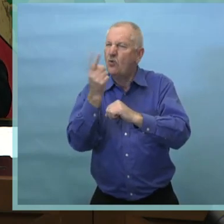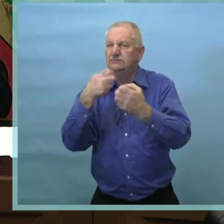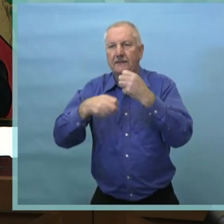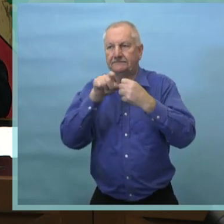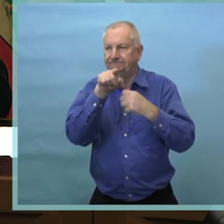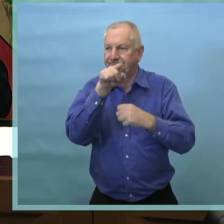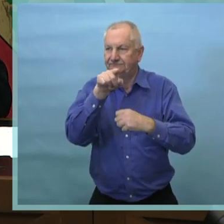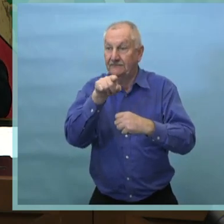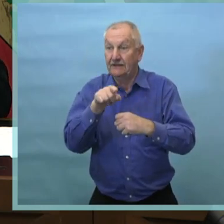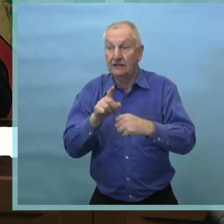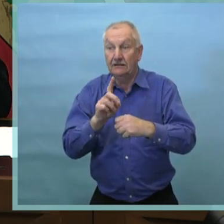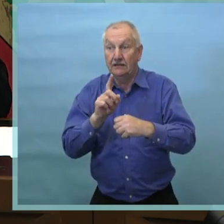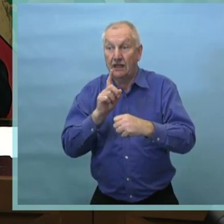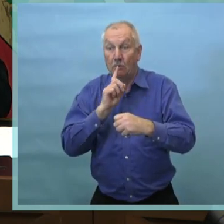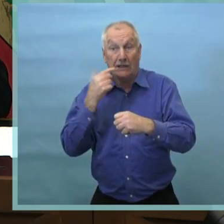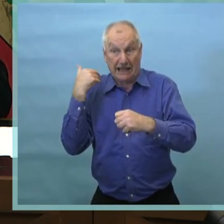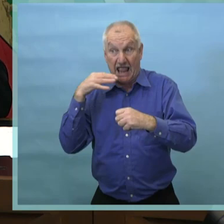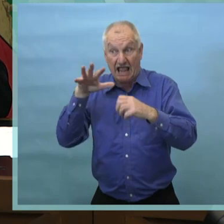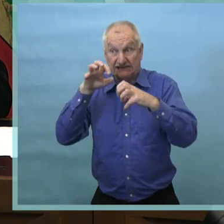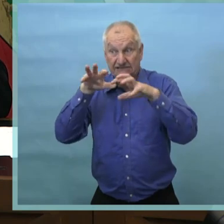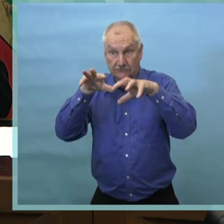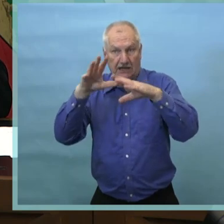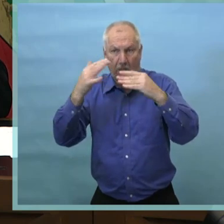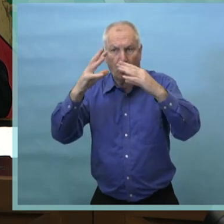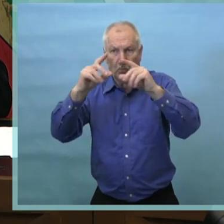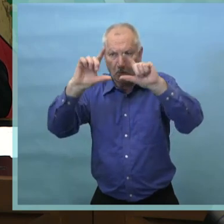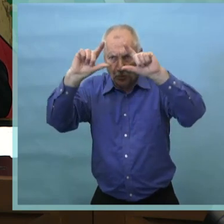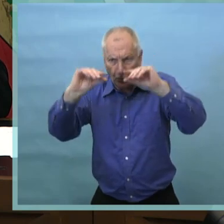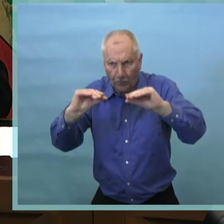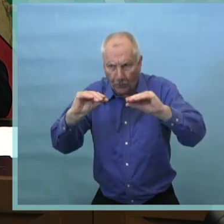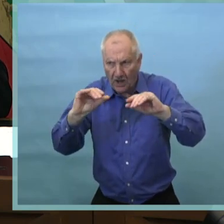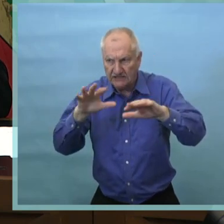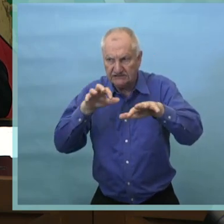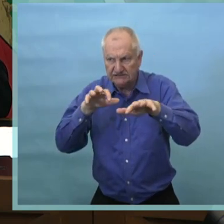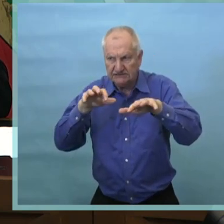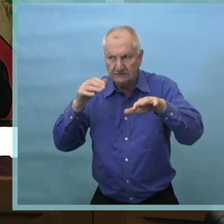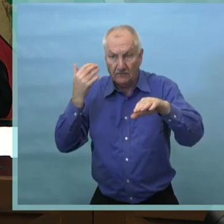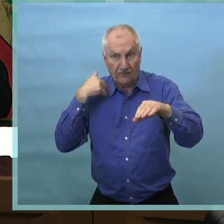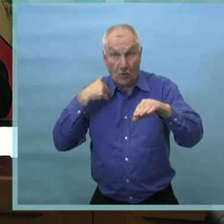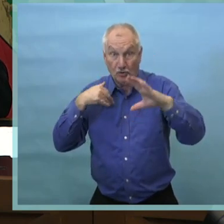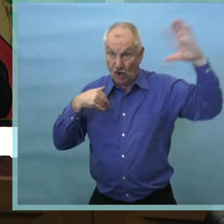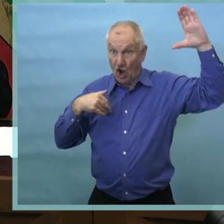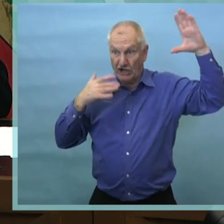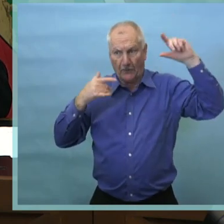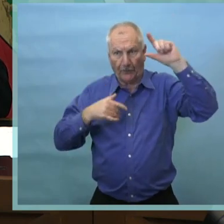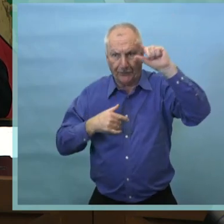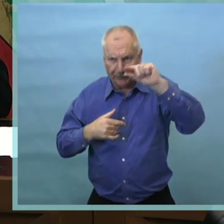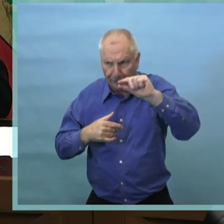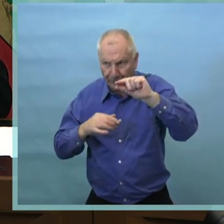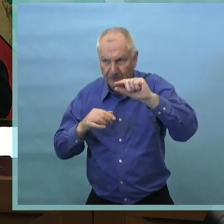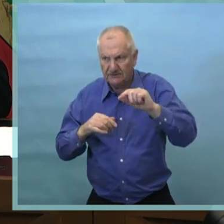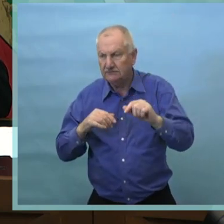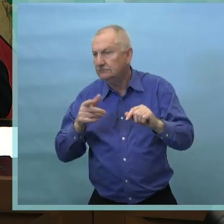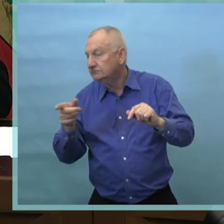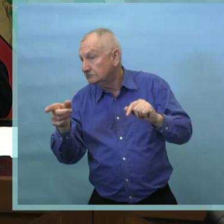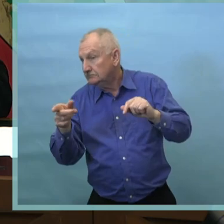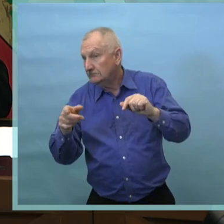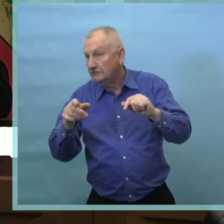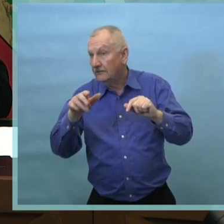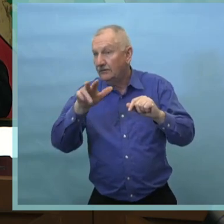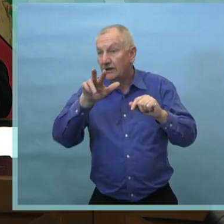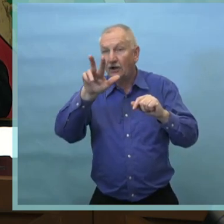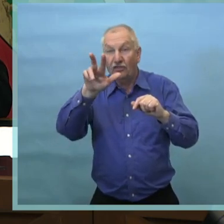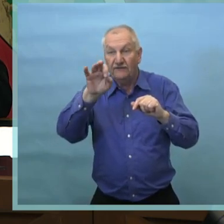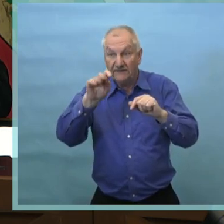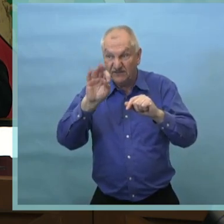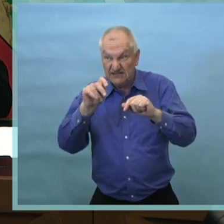far thinner than it normally is. Normally the ice is about 3 feet thick when we start cutting. We found that in a lot of